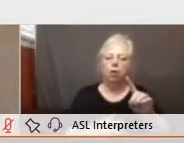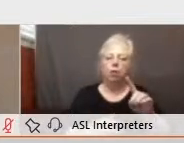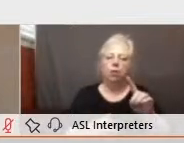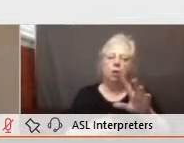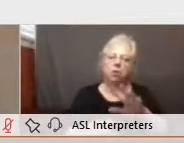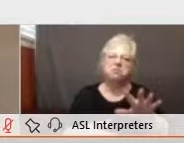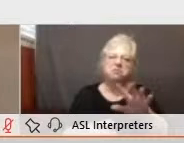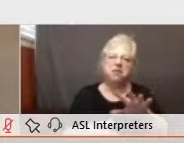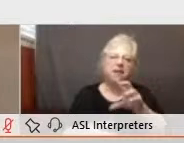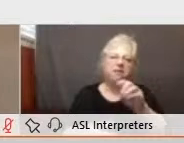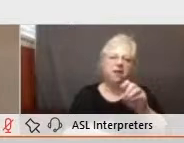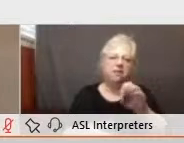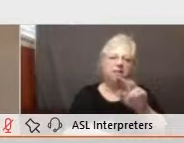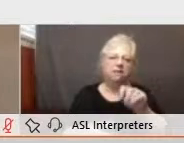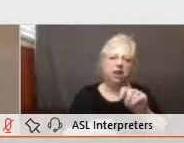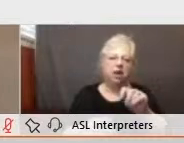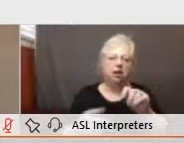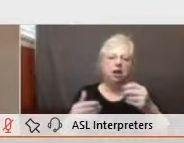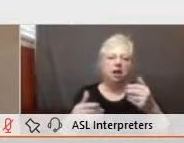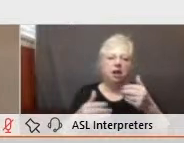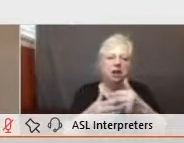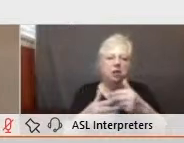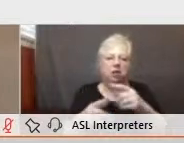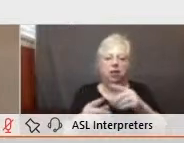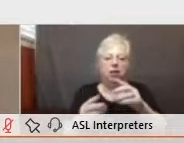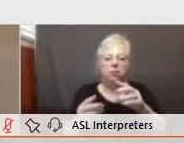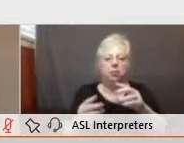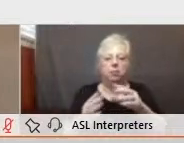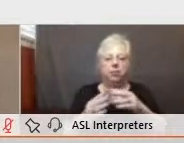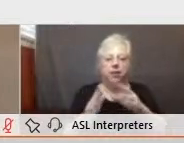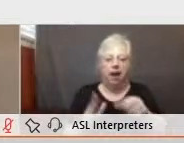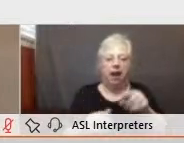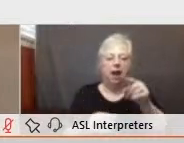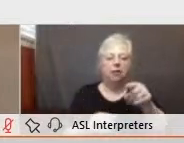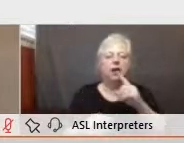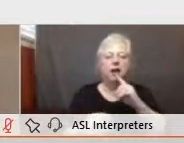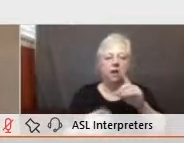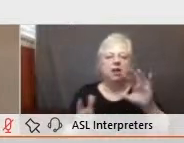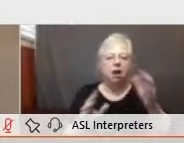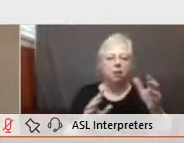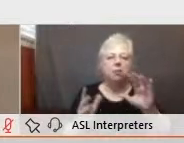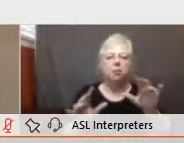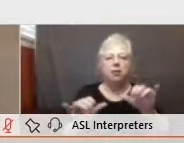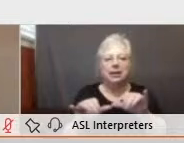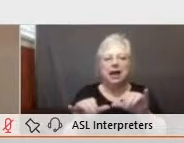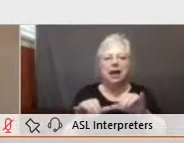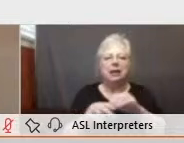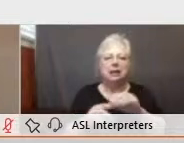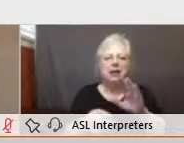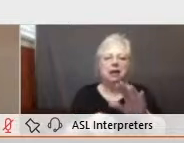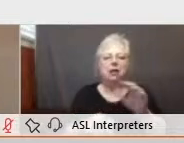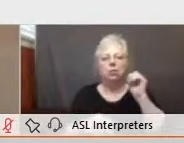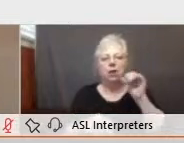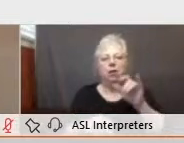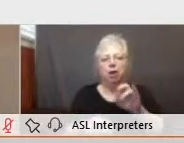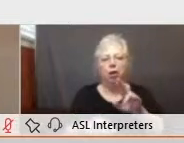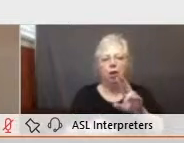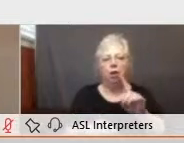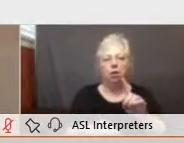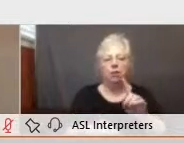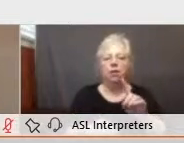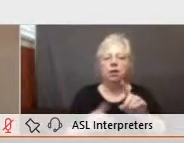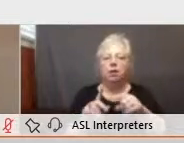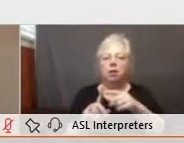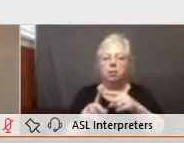50 feet of the subject property, have structures of comparable size in their required rear yards. In addition